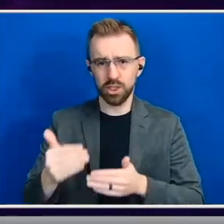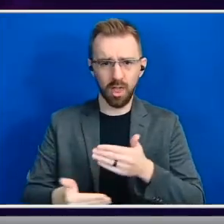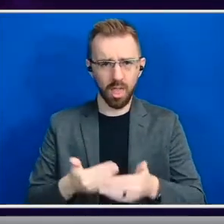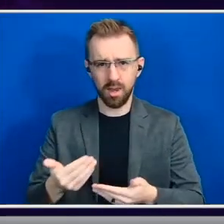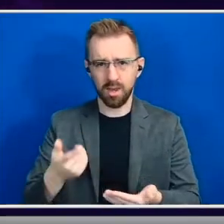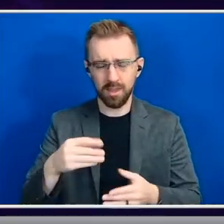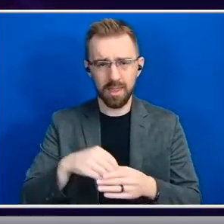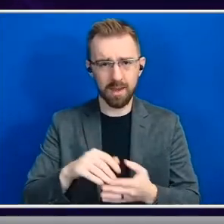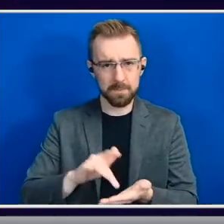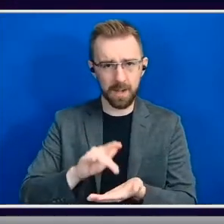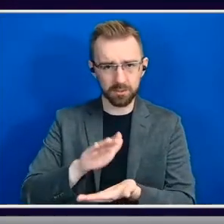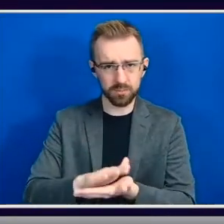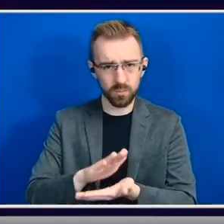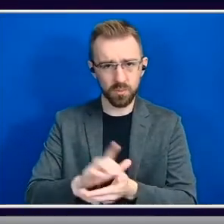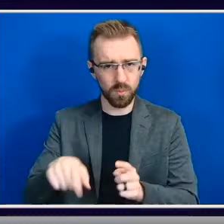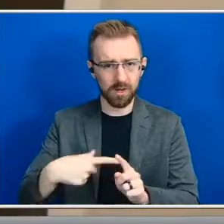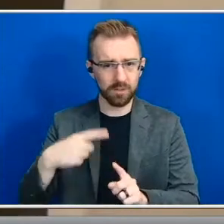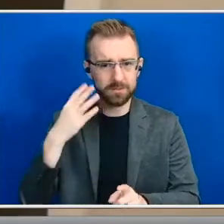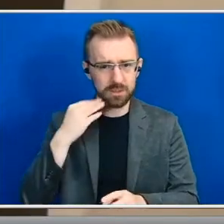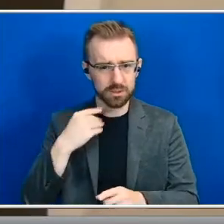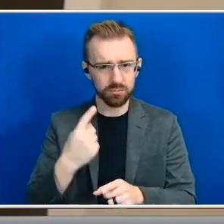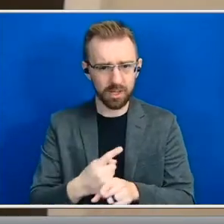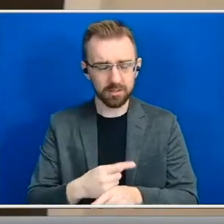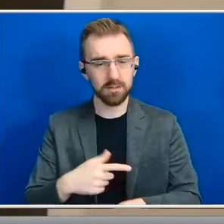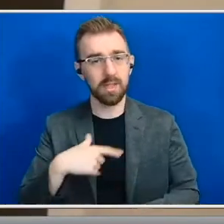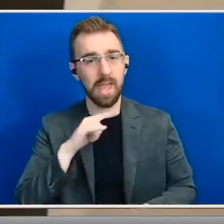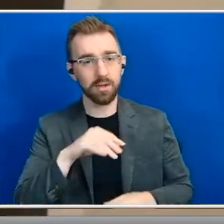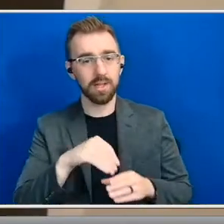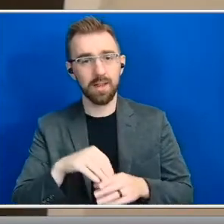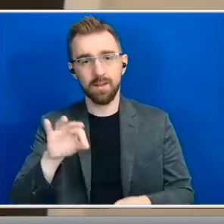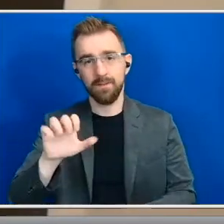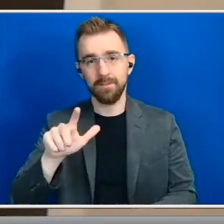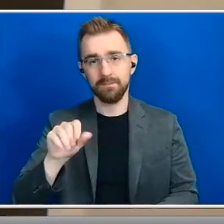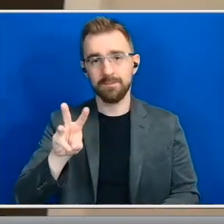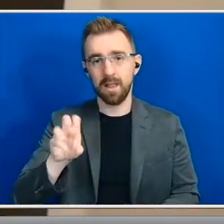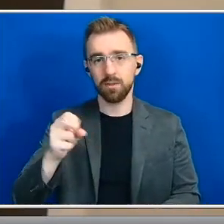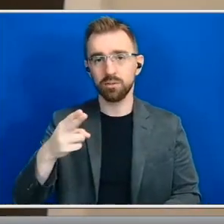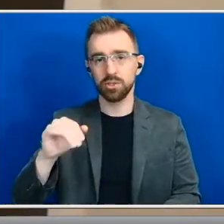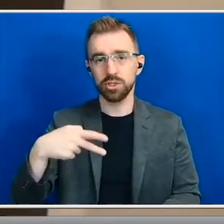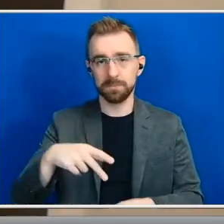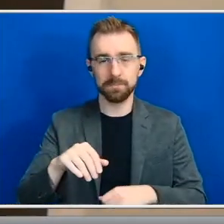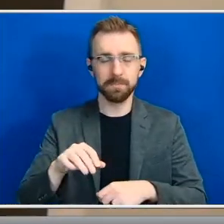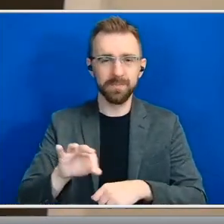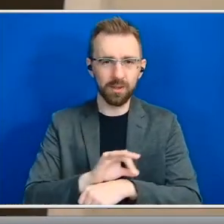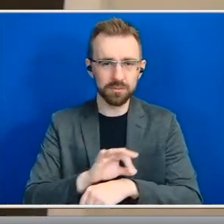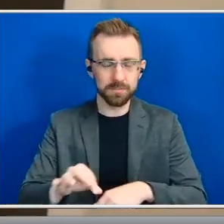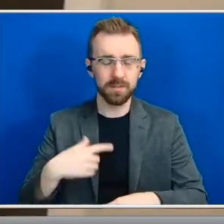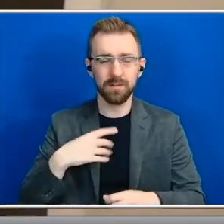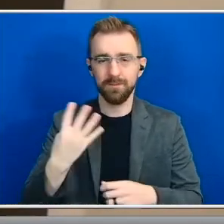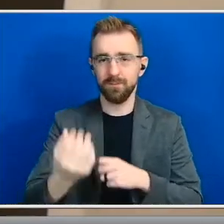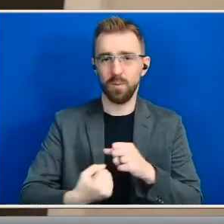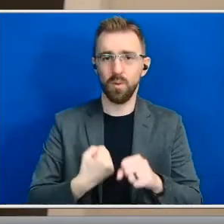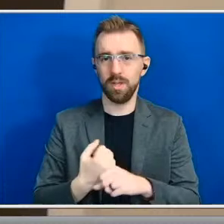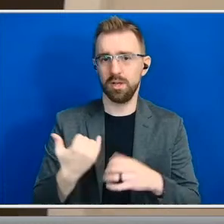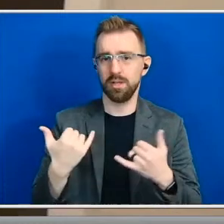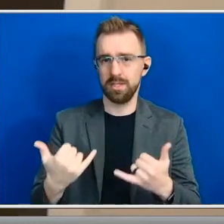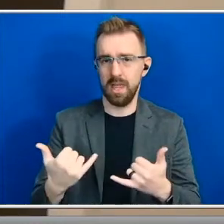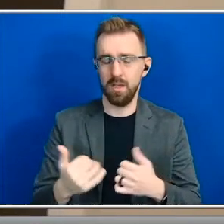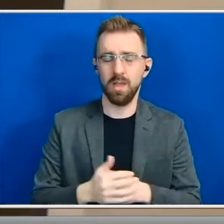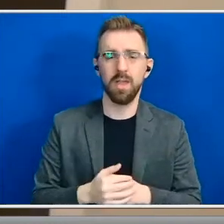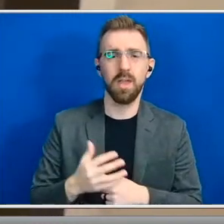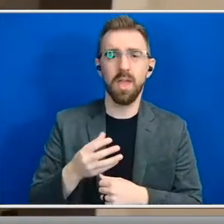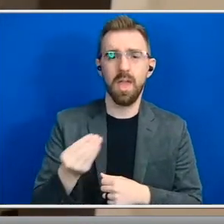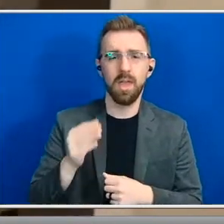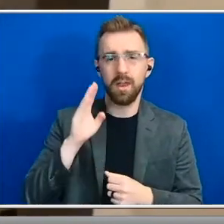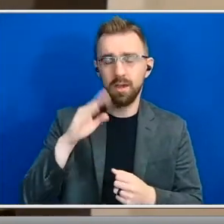right? I was in fellowship training. I'm coming up on 4 years now. Yeah. And it